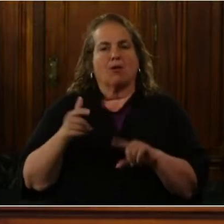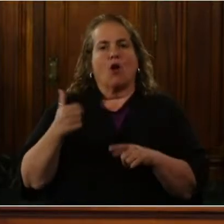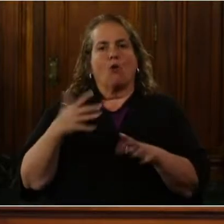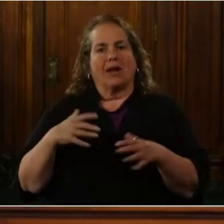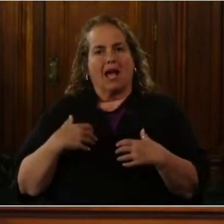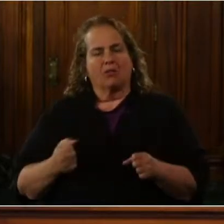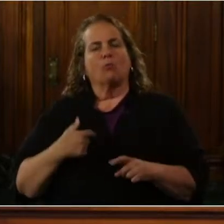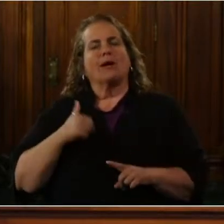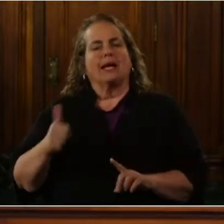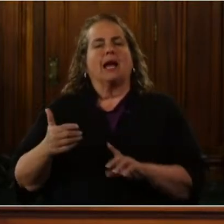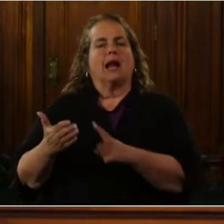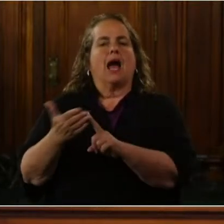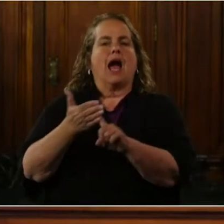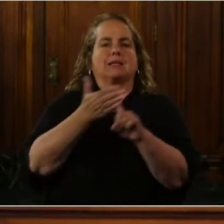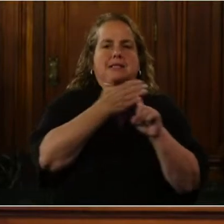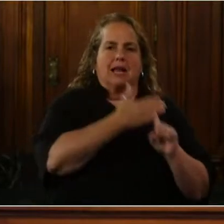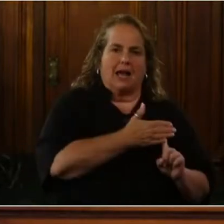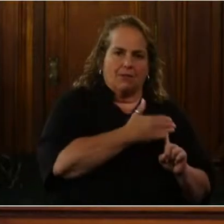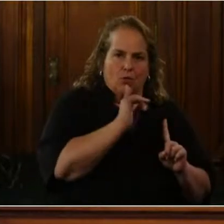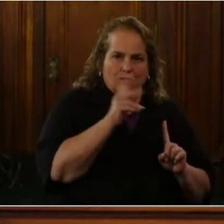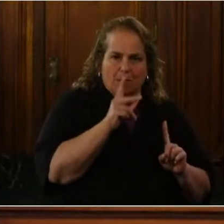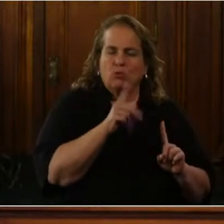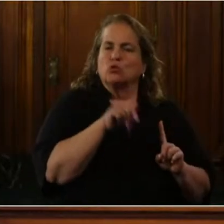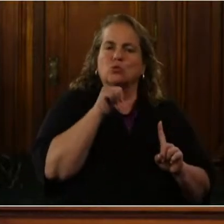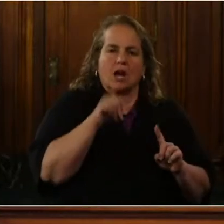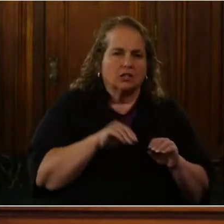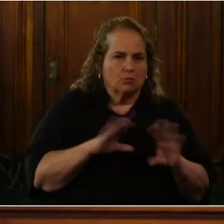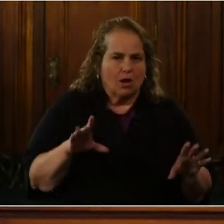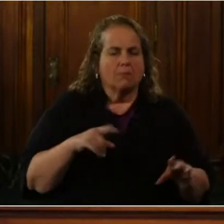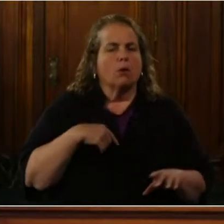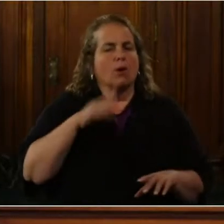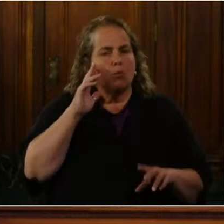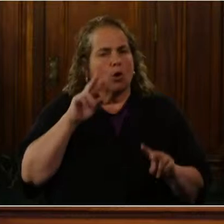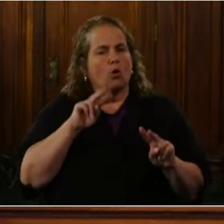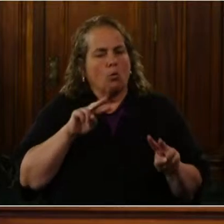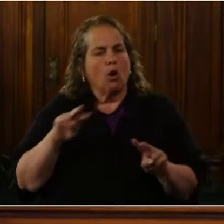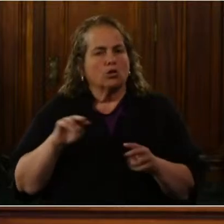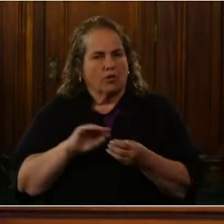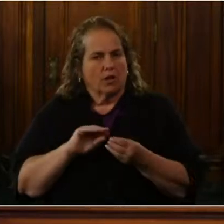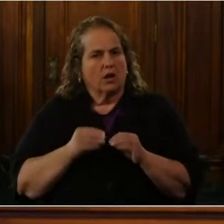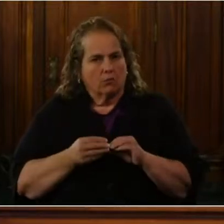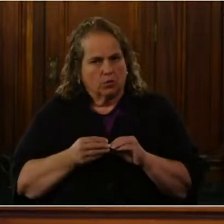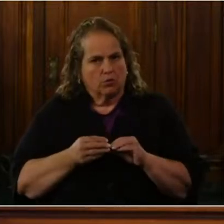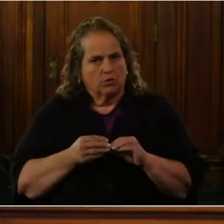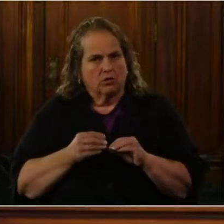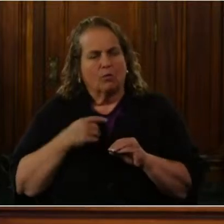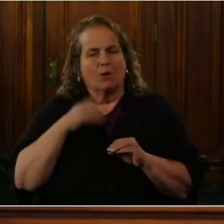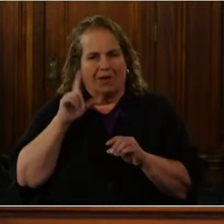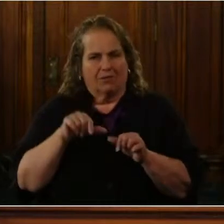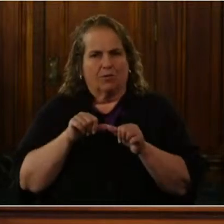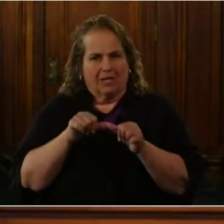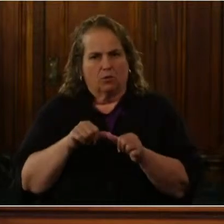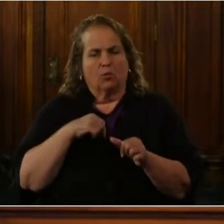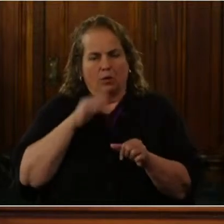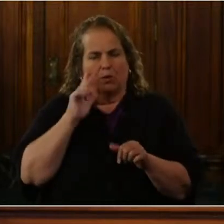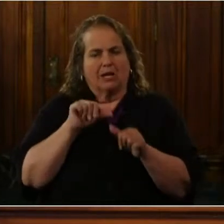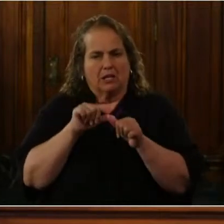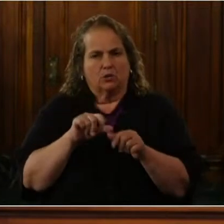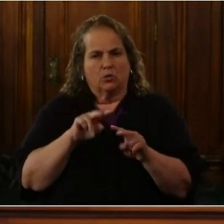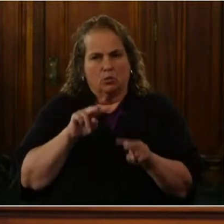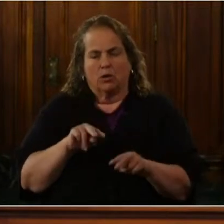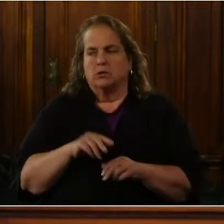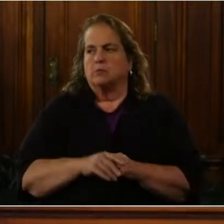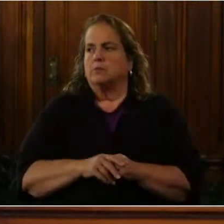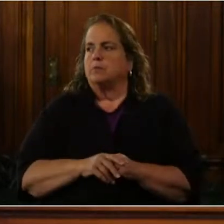them and not spread it further. But we're going to watch the numbers as we continue. We're going to keep watching them.